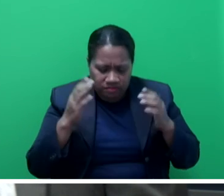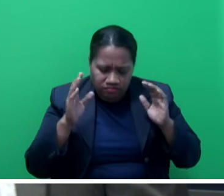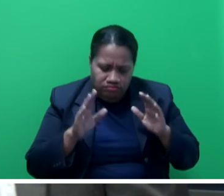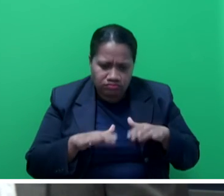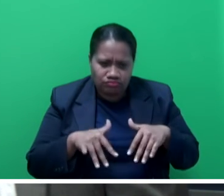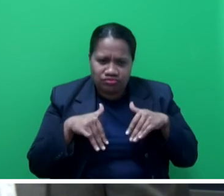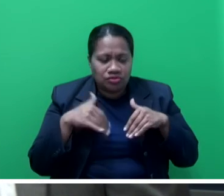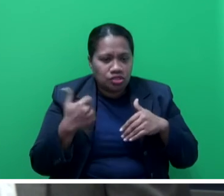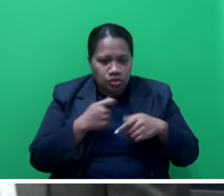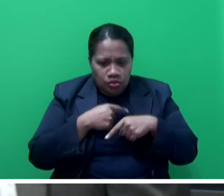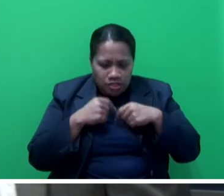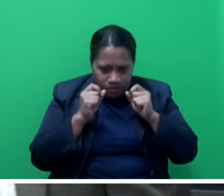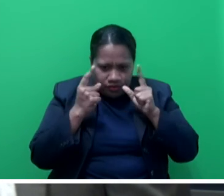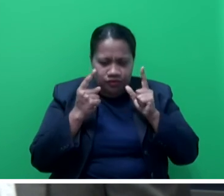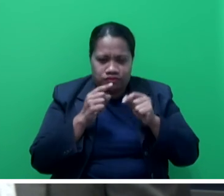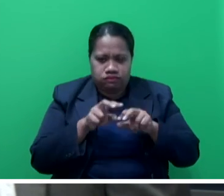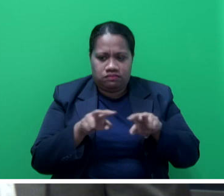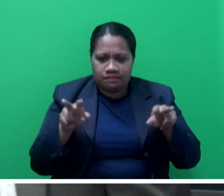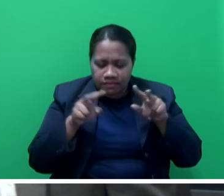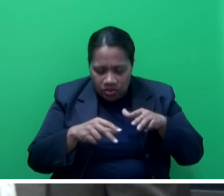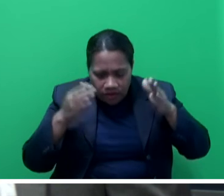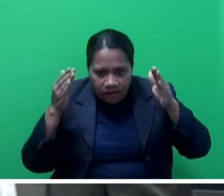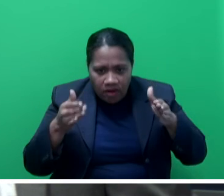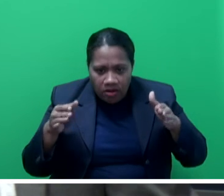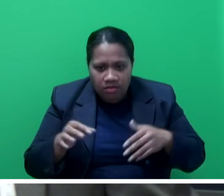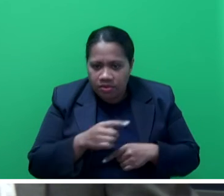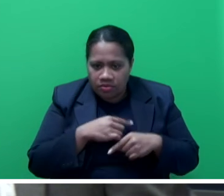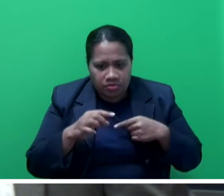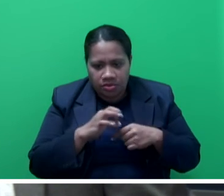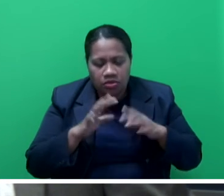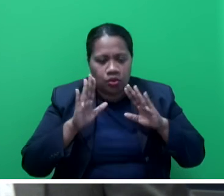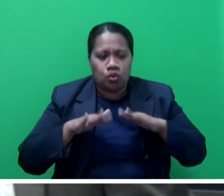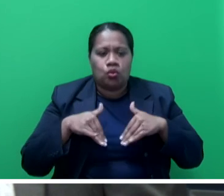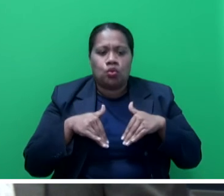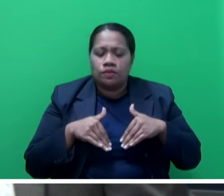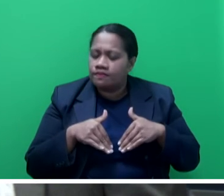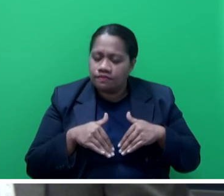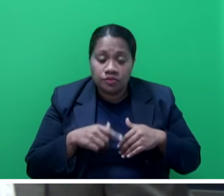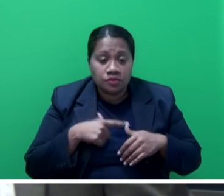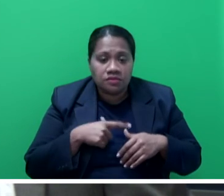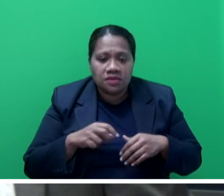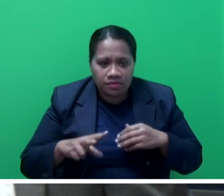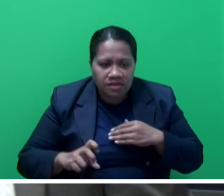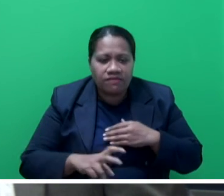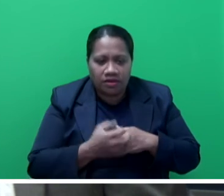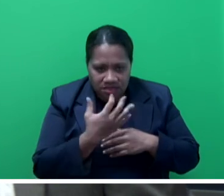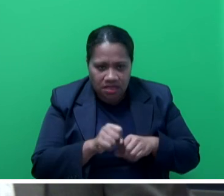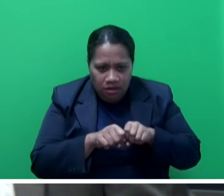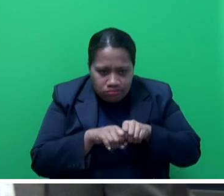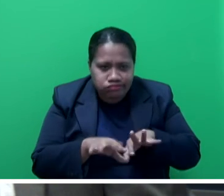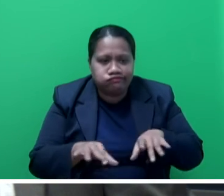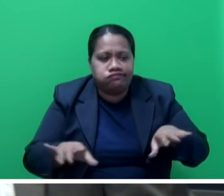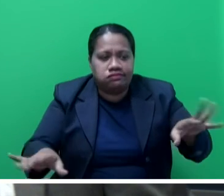remain vigilant, focused, and we will not lower our guard soon, because the virus is still pandemic. The